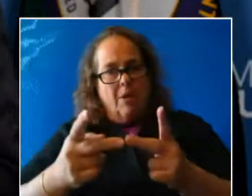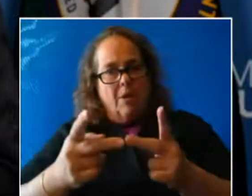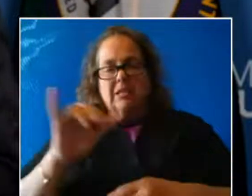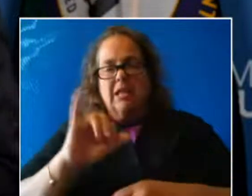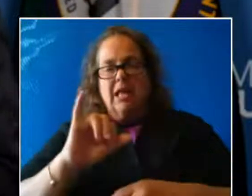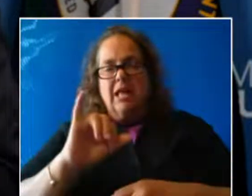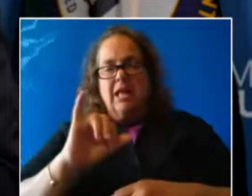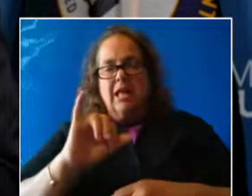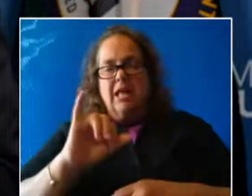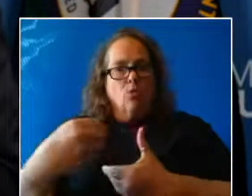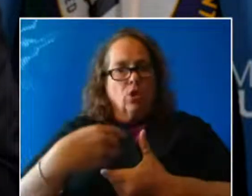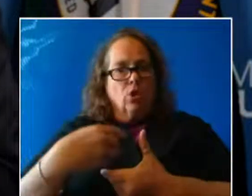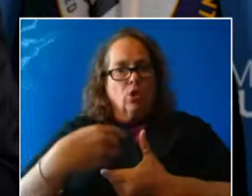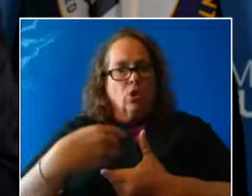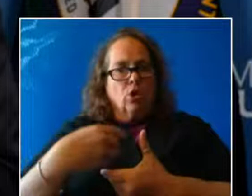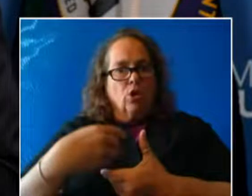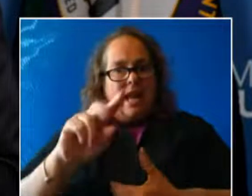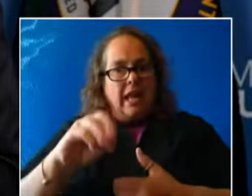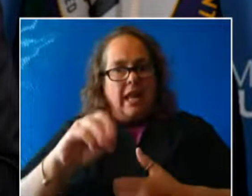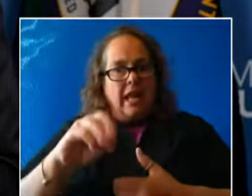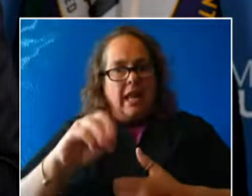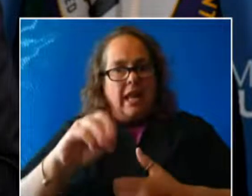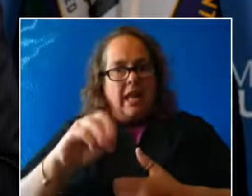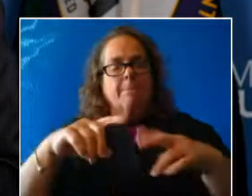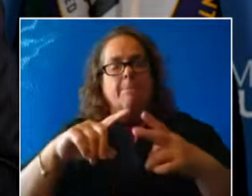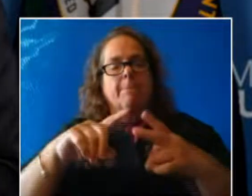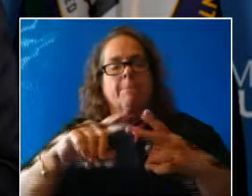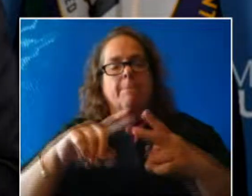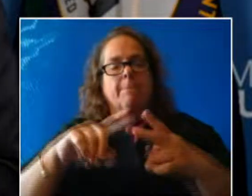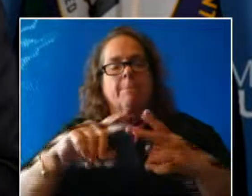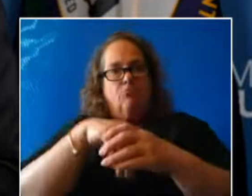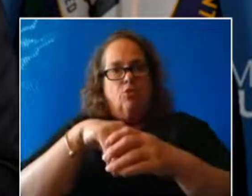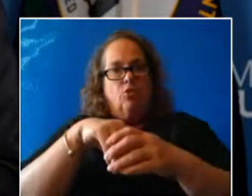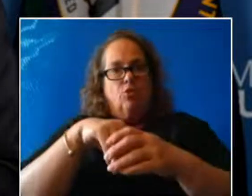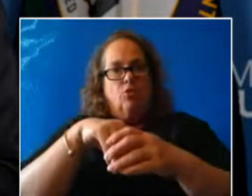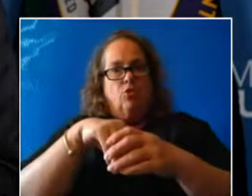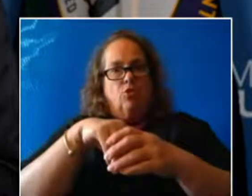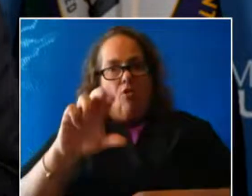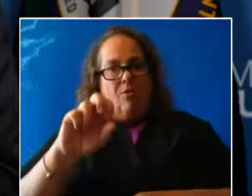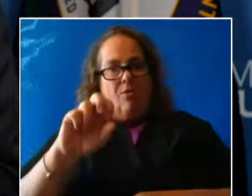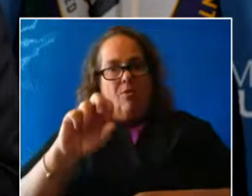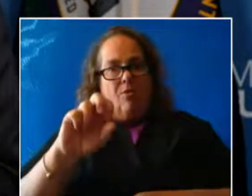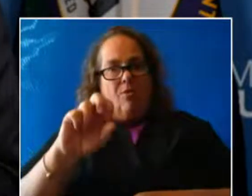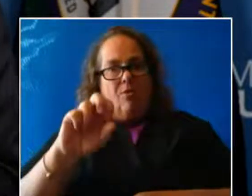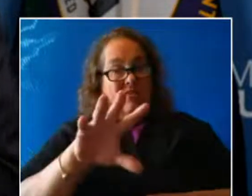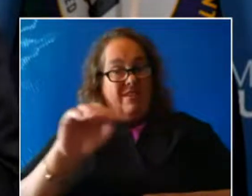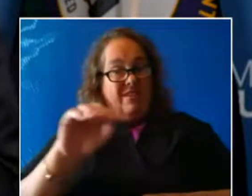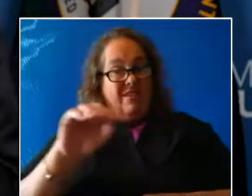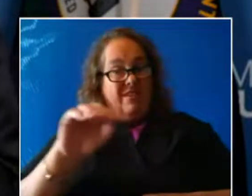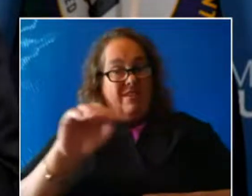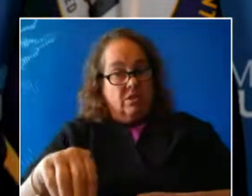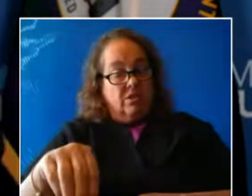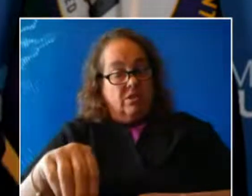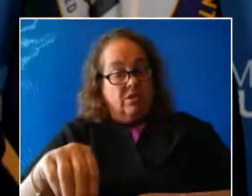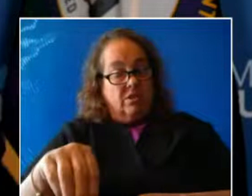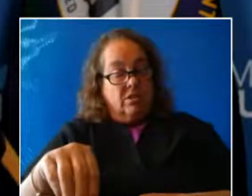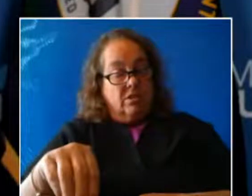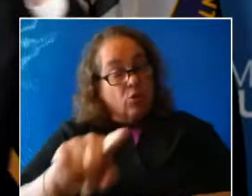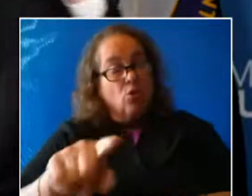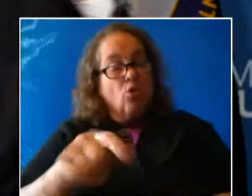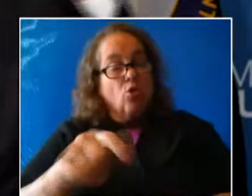and indoor arenas to 50%, provided they follow the Healthy at Work guidelines. So here's Dr.